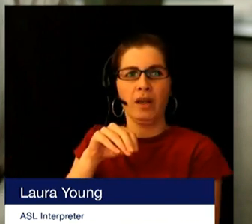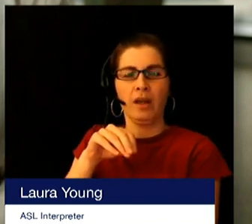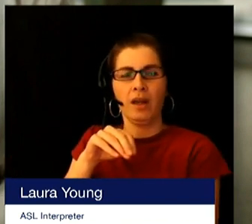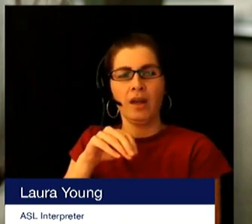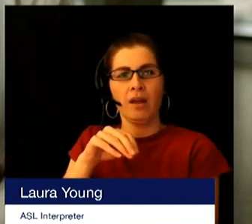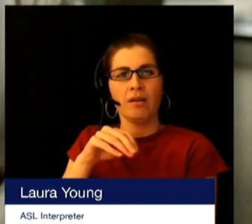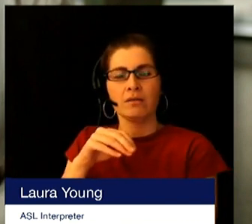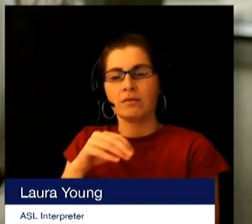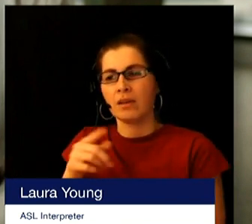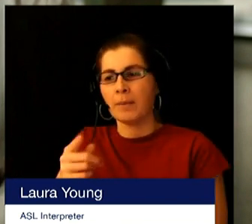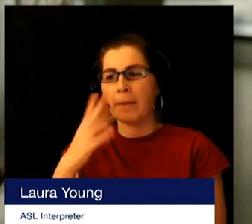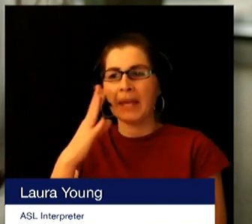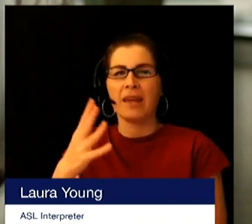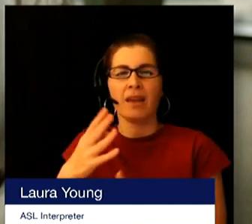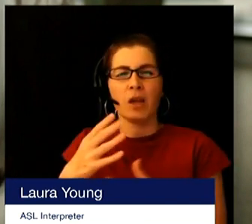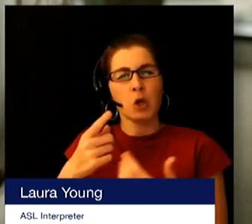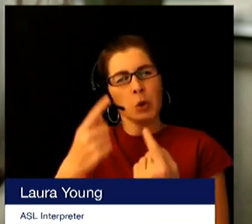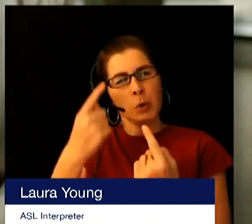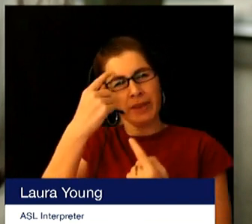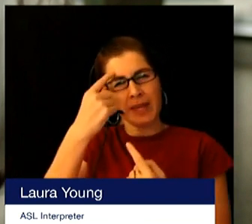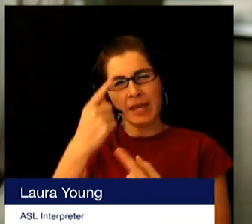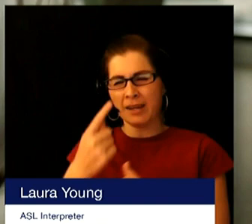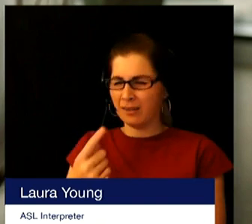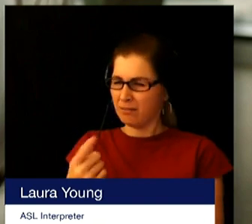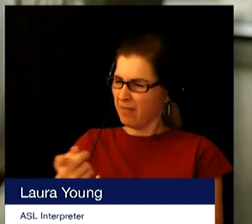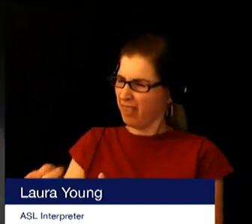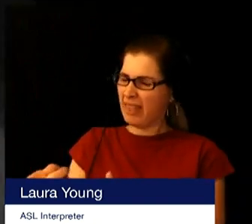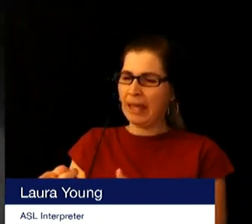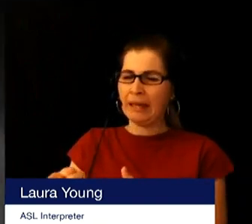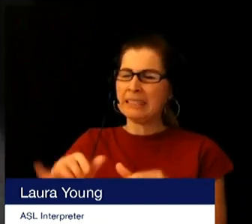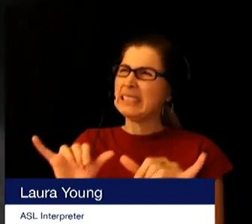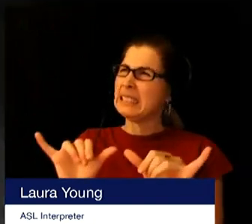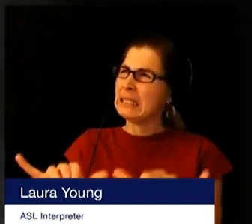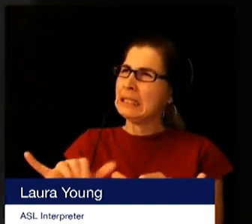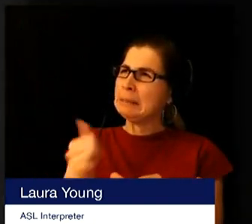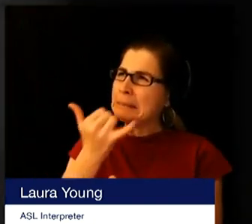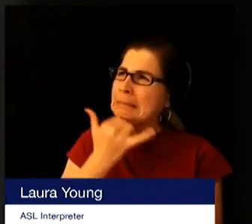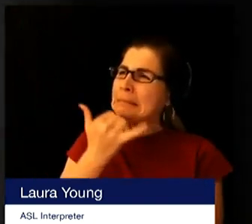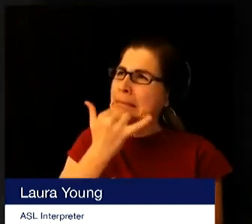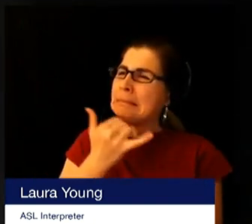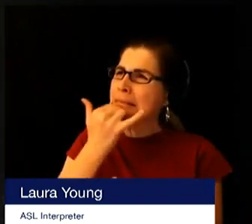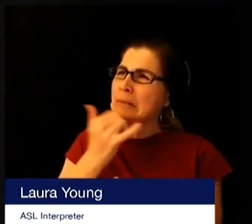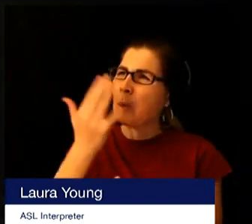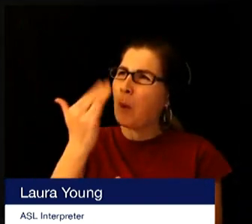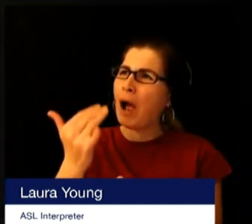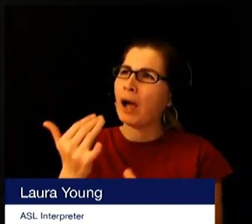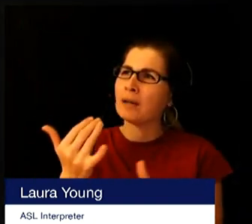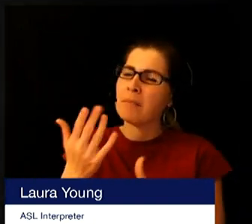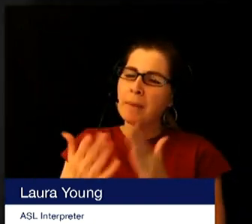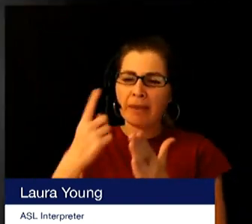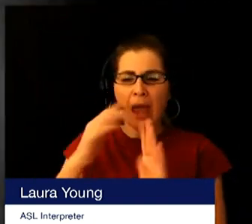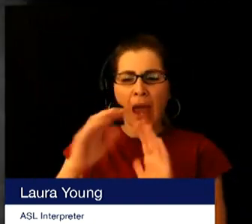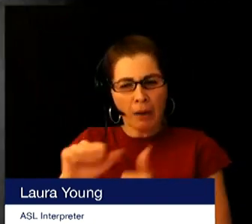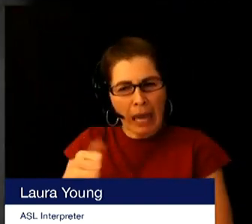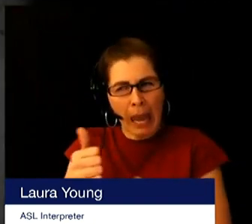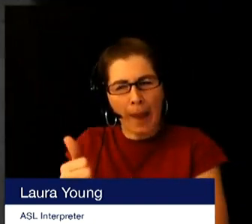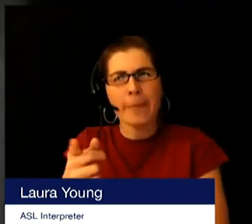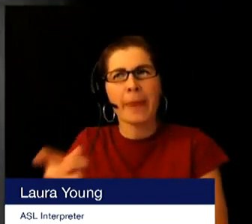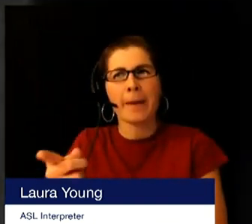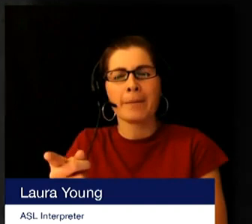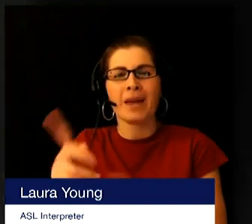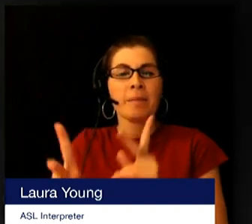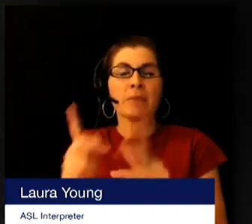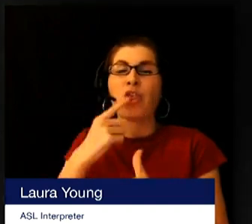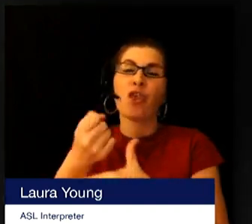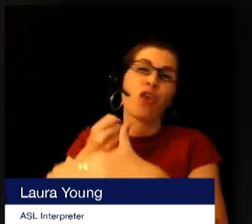It's what could we be doing to help this individual more? You know, people can't just be thrown away, and it's not wise to just